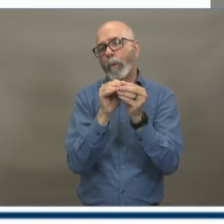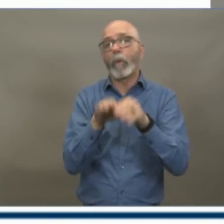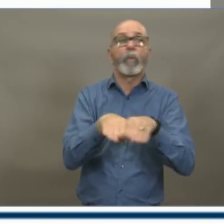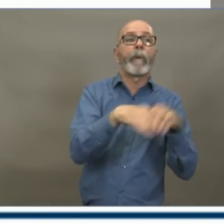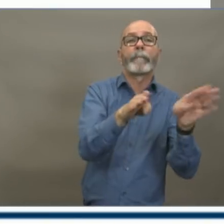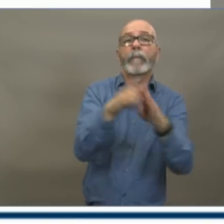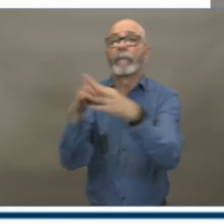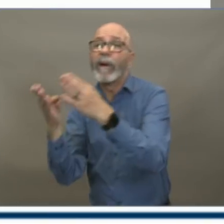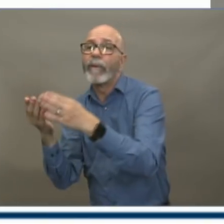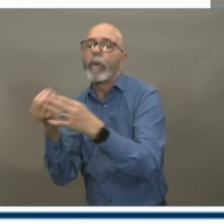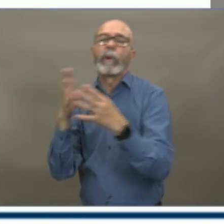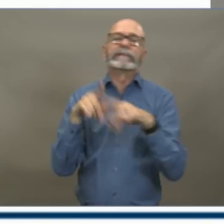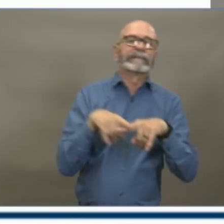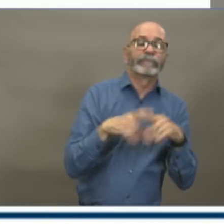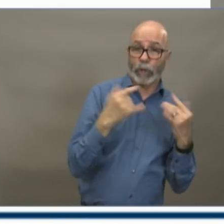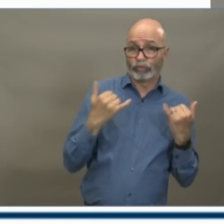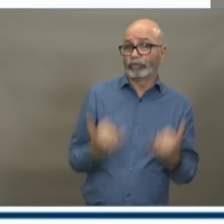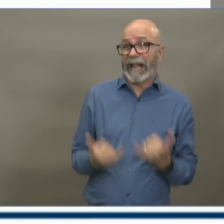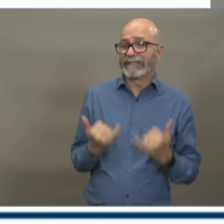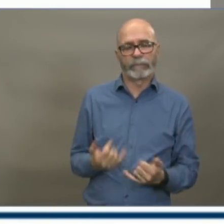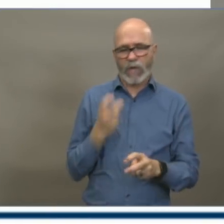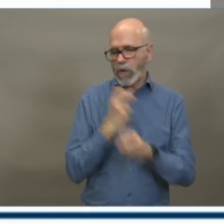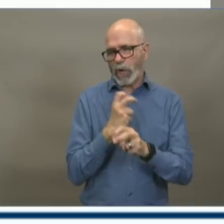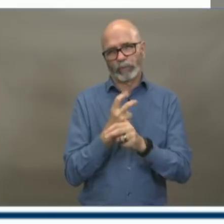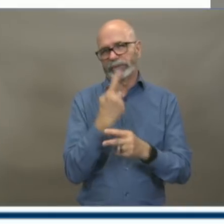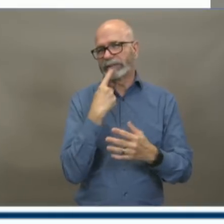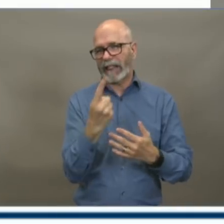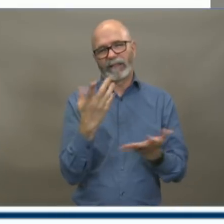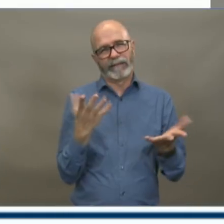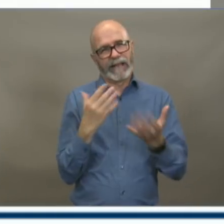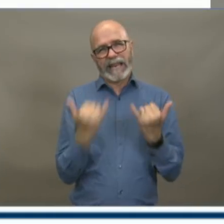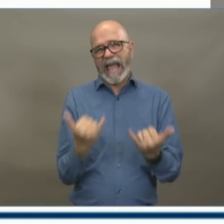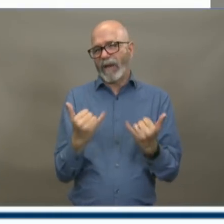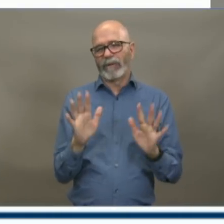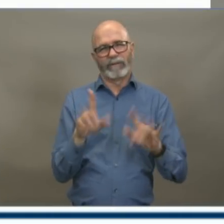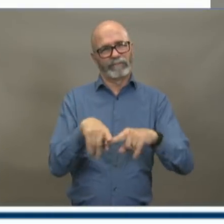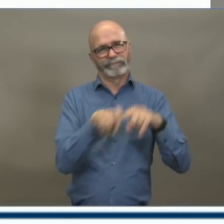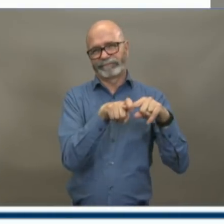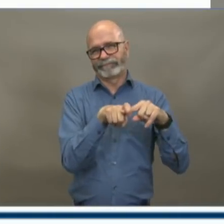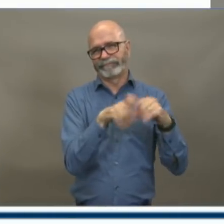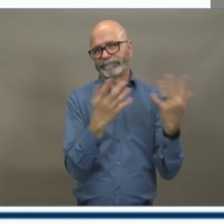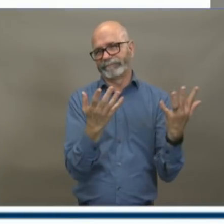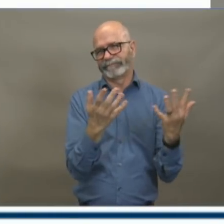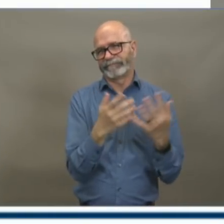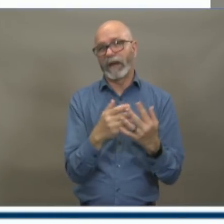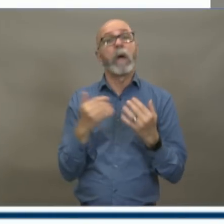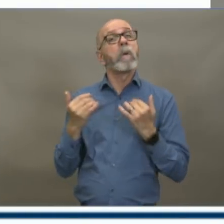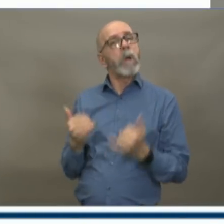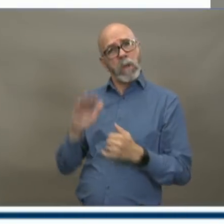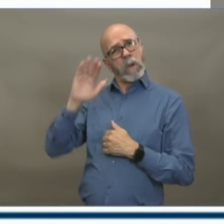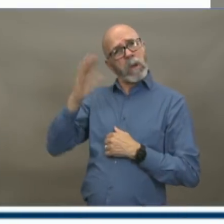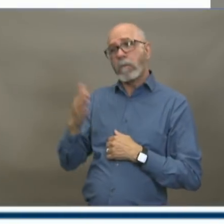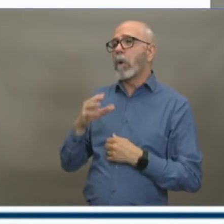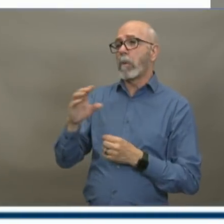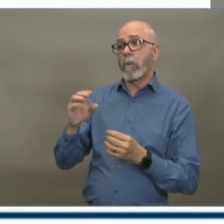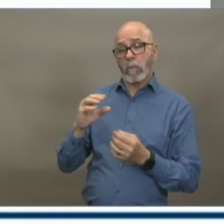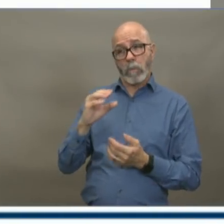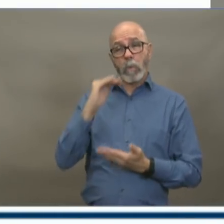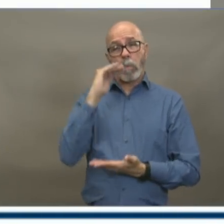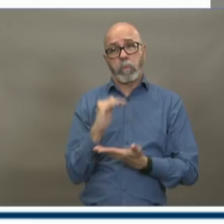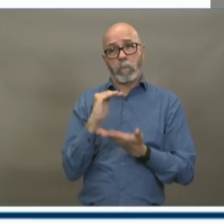It's premature. Our epidemiology looks good now, but as we've learned, looking at other provinces, that